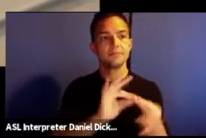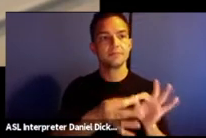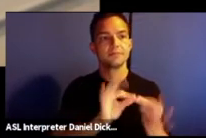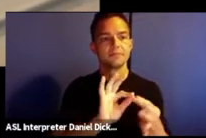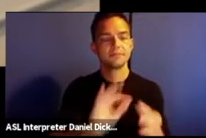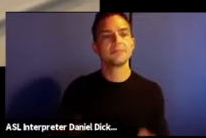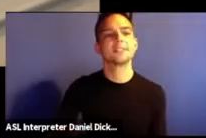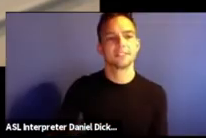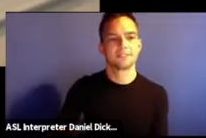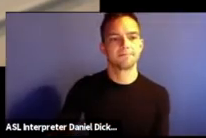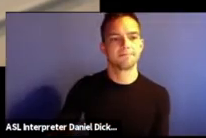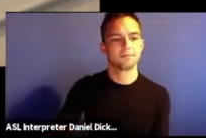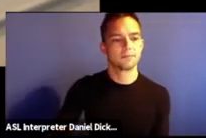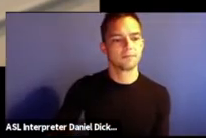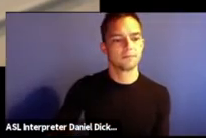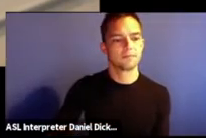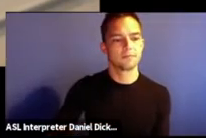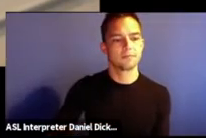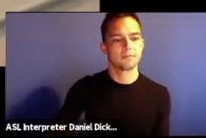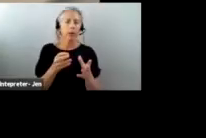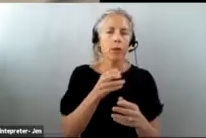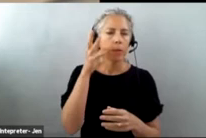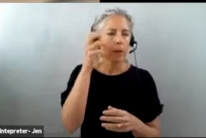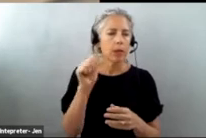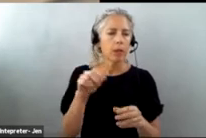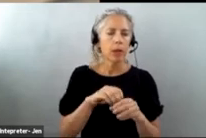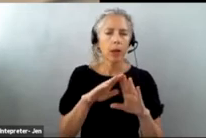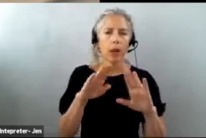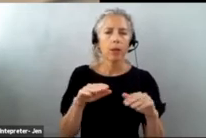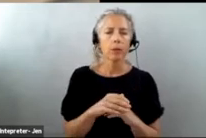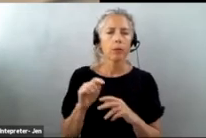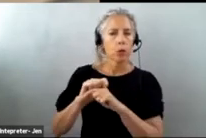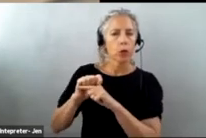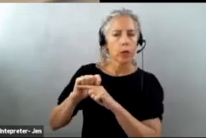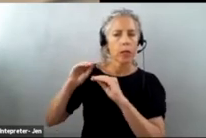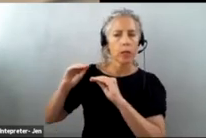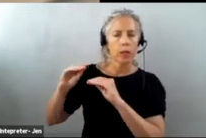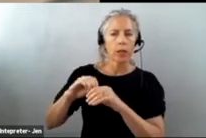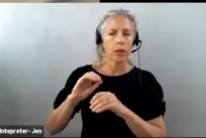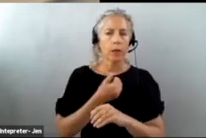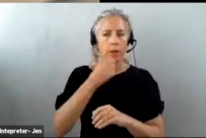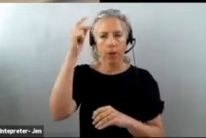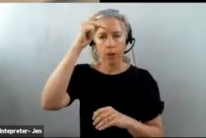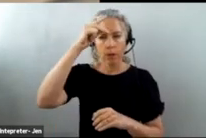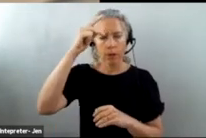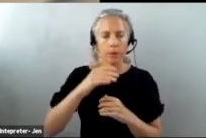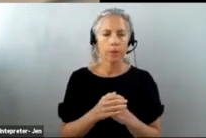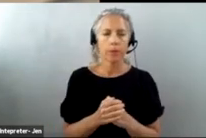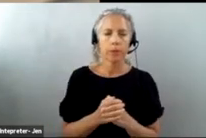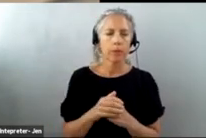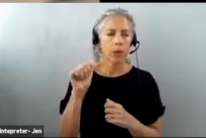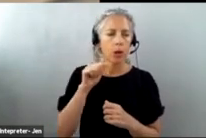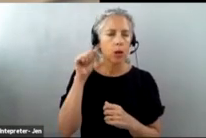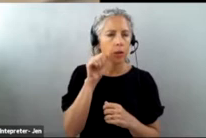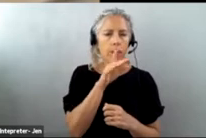me, any caretaker, grandparents, everyone who was in the house was trained in this philosophy of